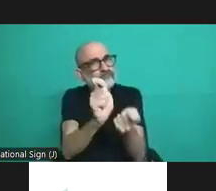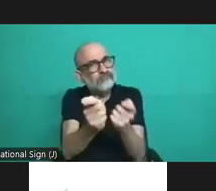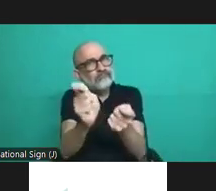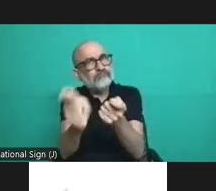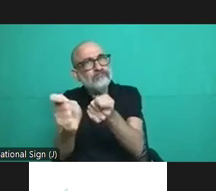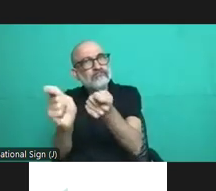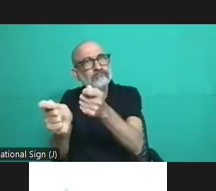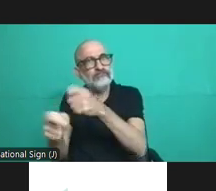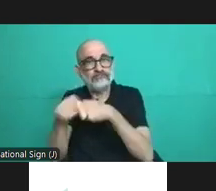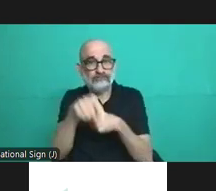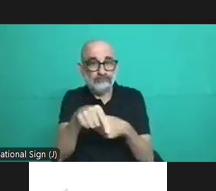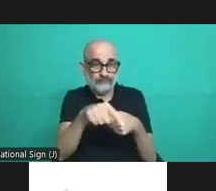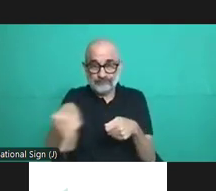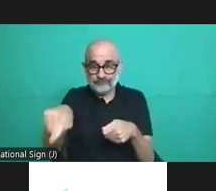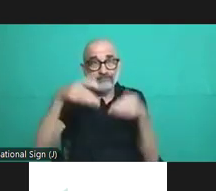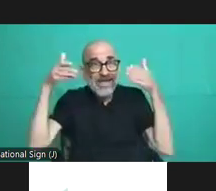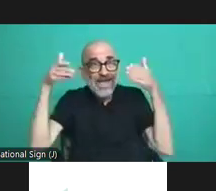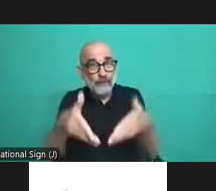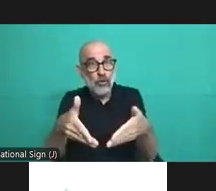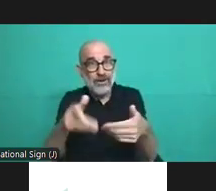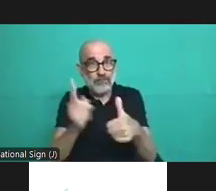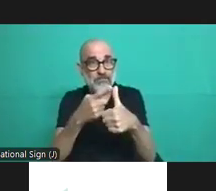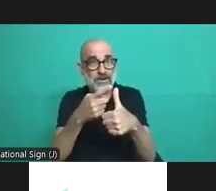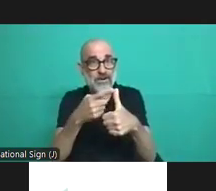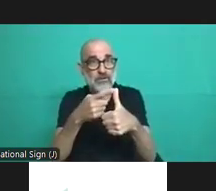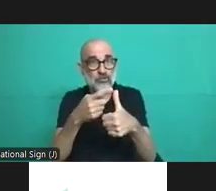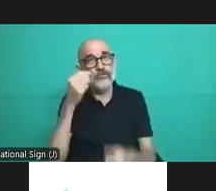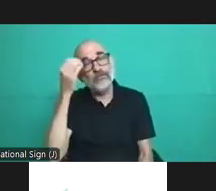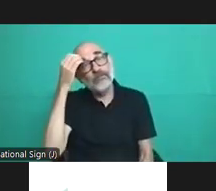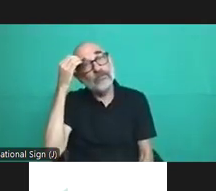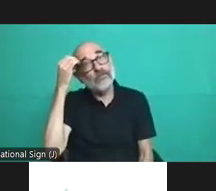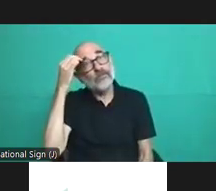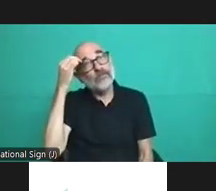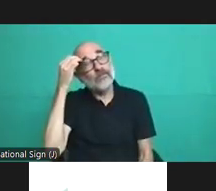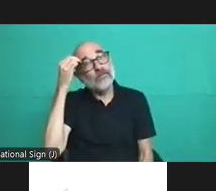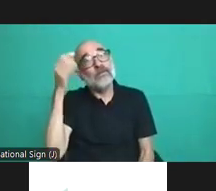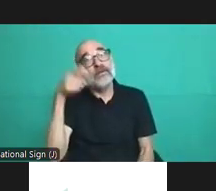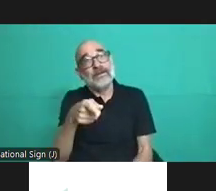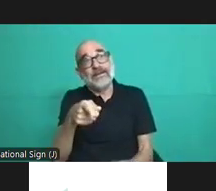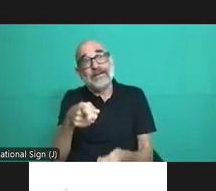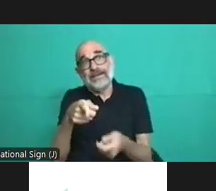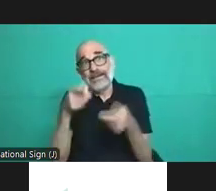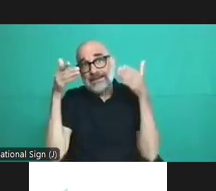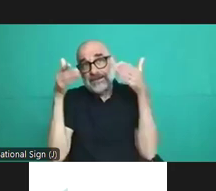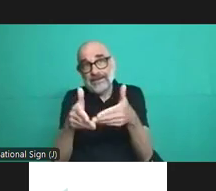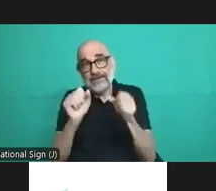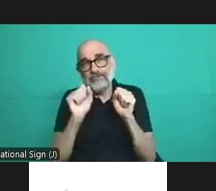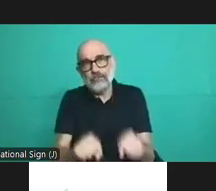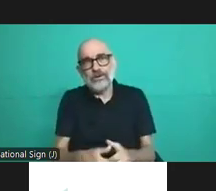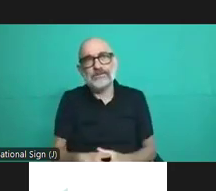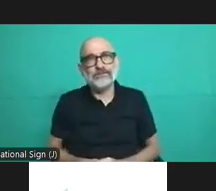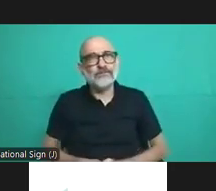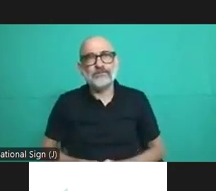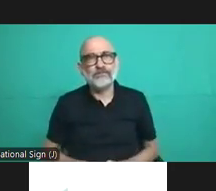reality. I want to invite you all to continue engage across